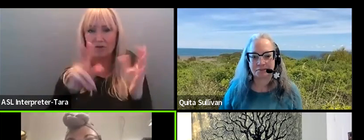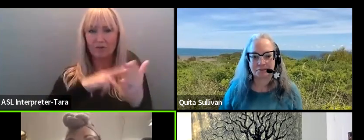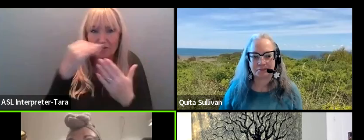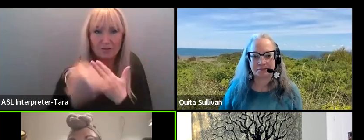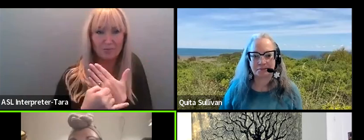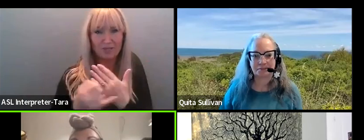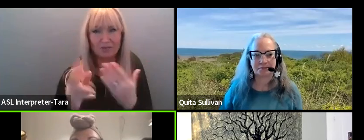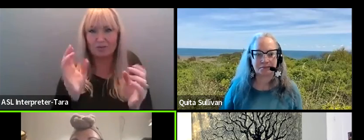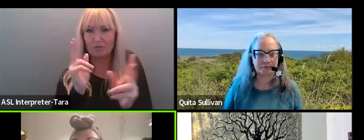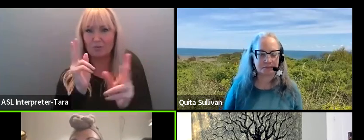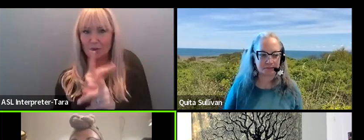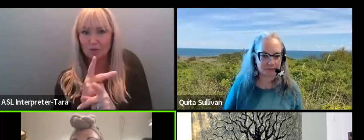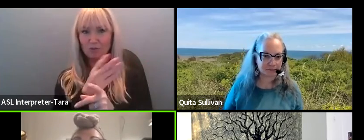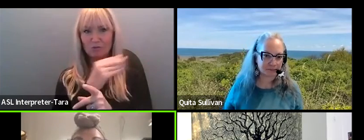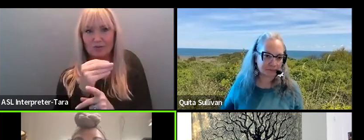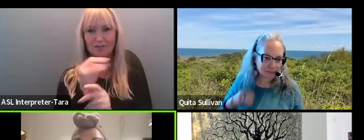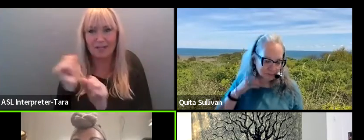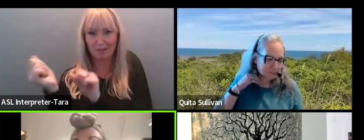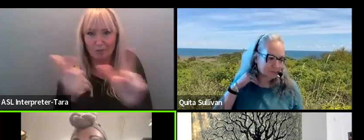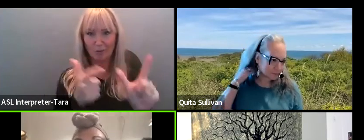paid. You know,